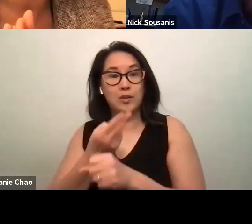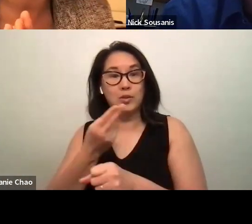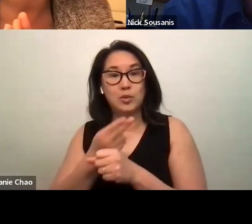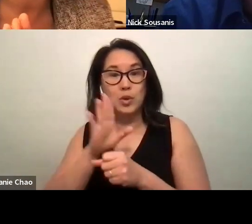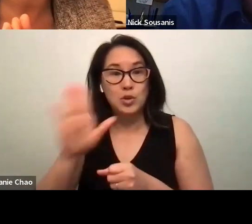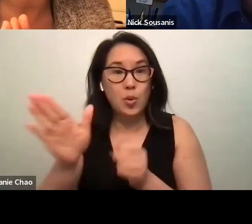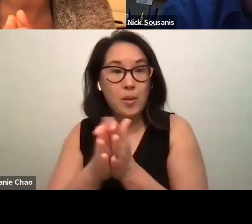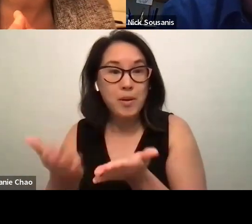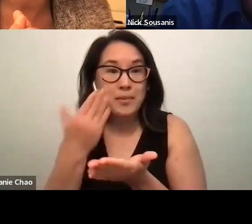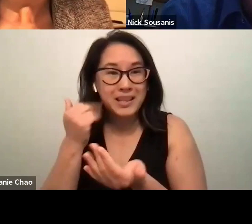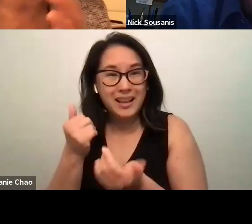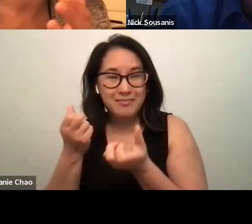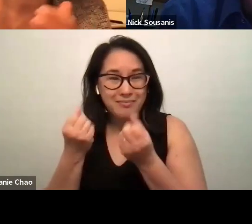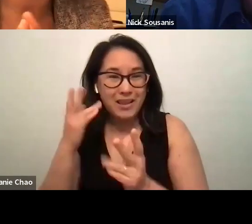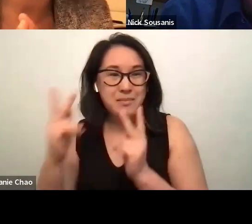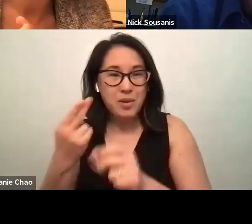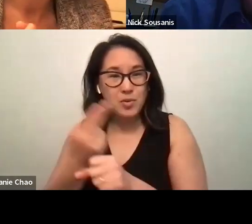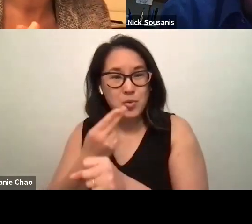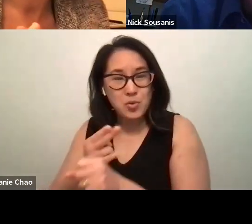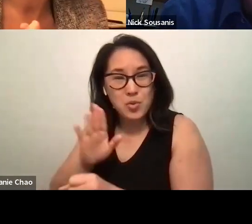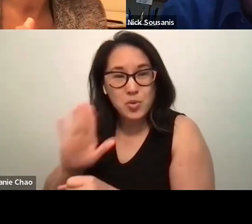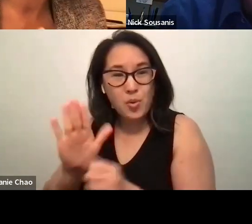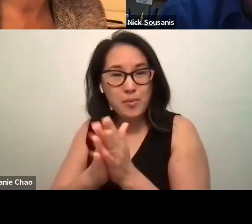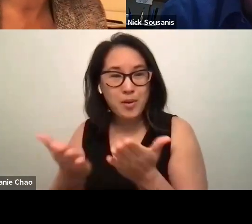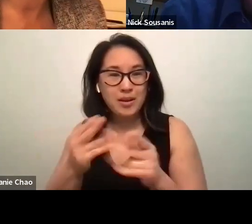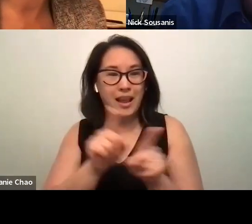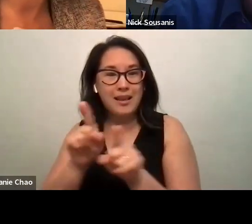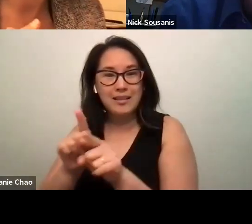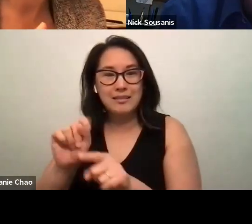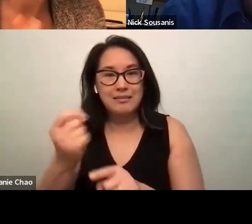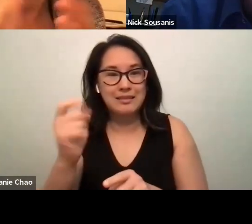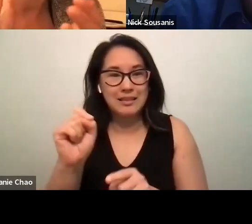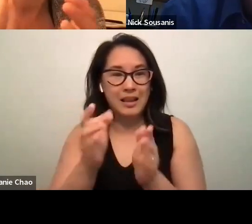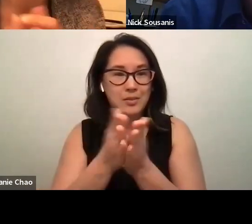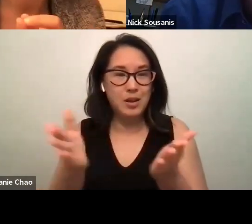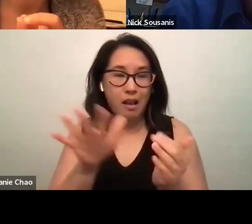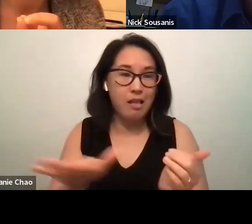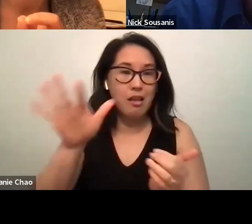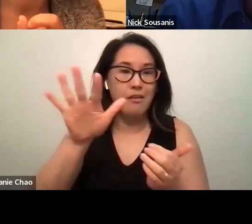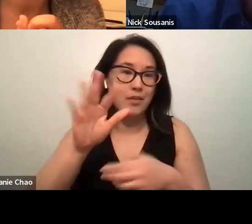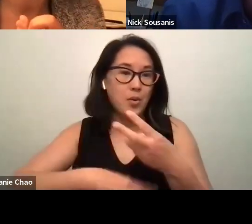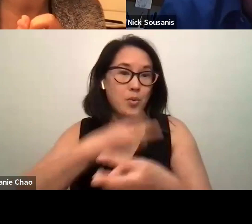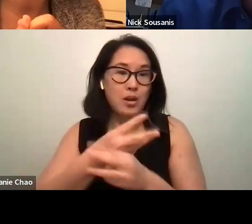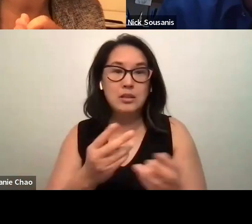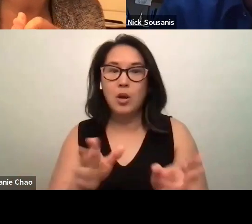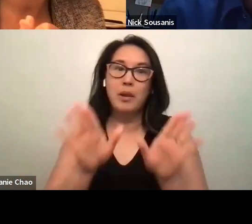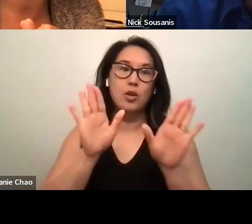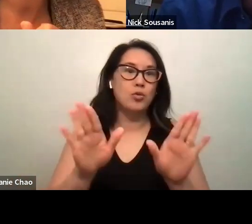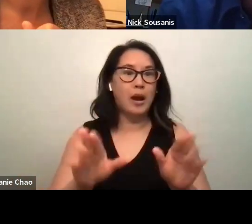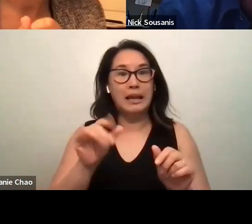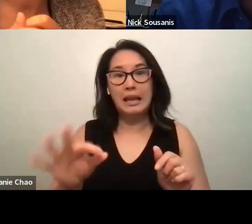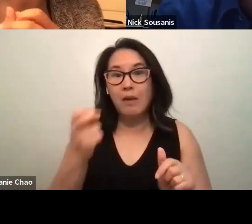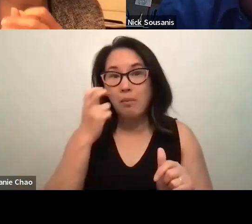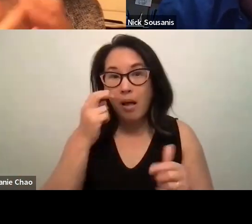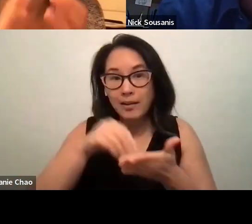just so many college classrooms around the world, and just wanting that opportunity for a blind student to be able to be in those classes too.